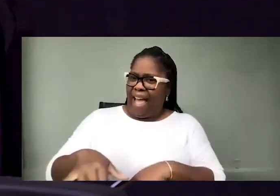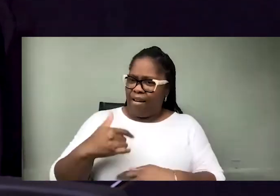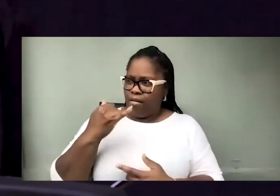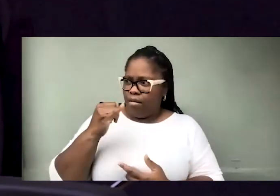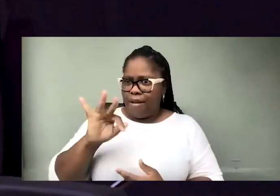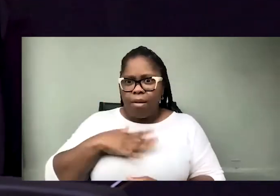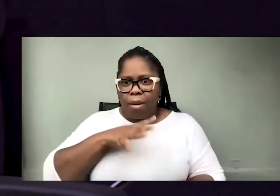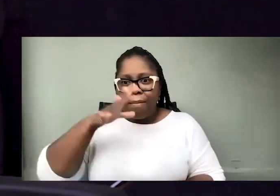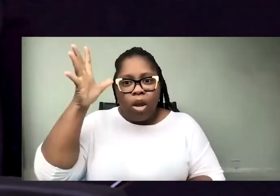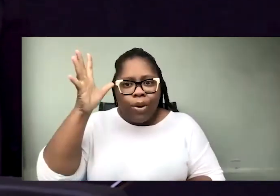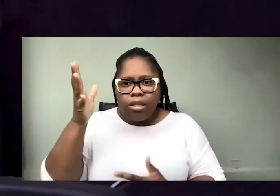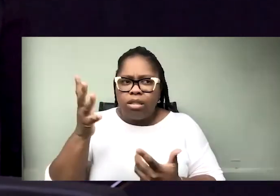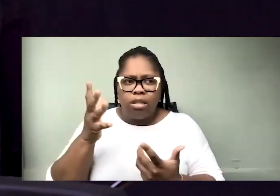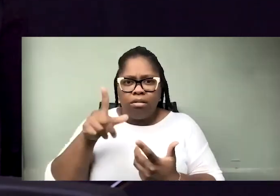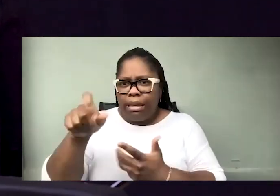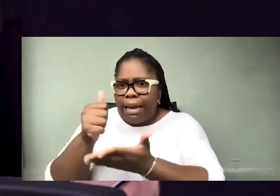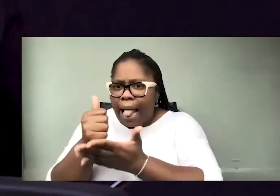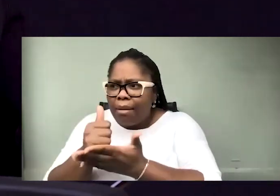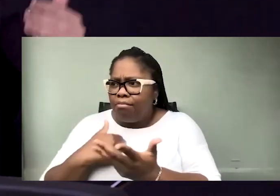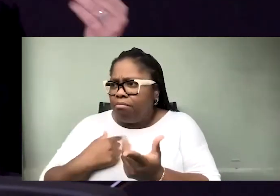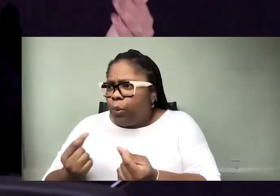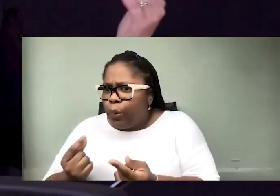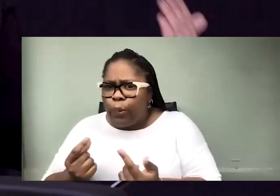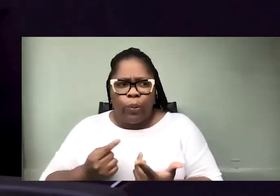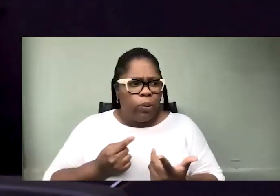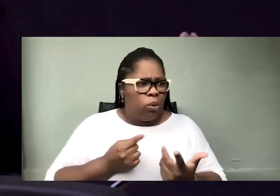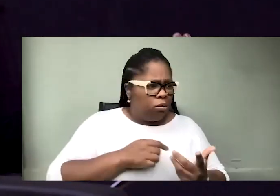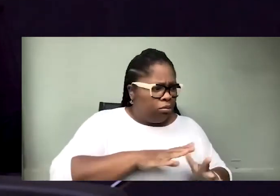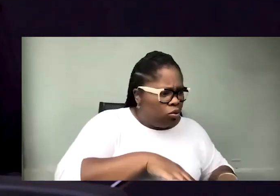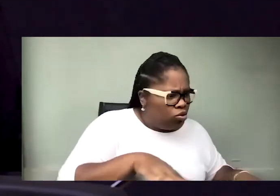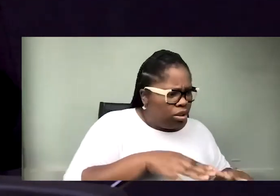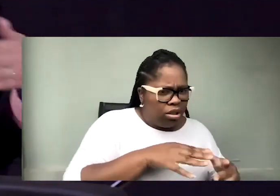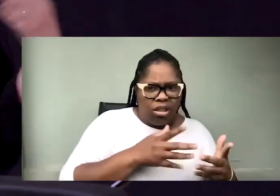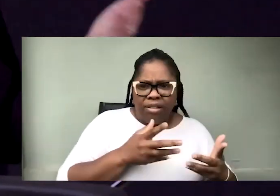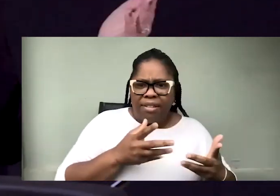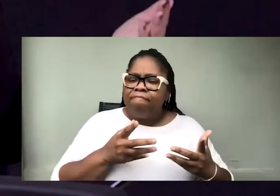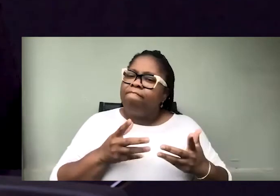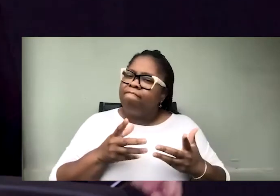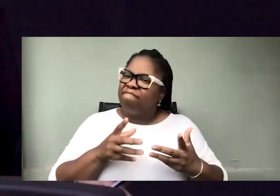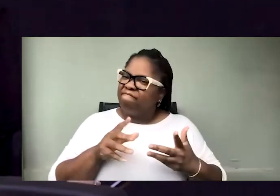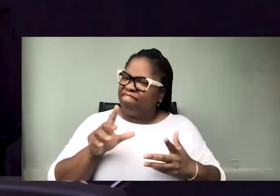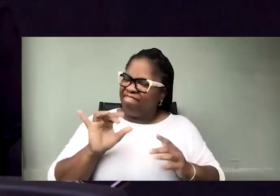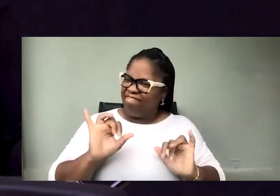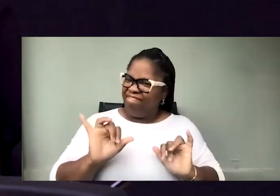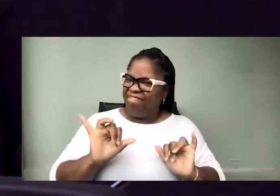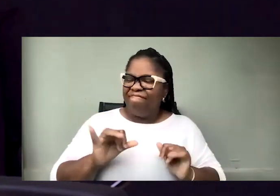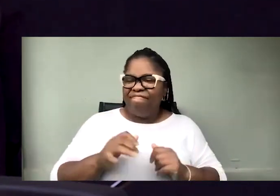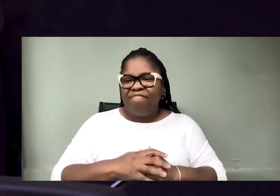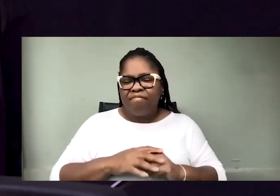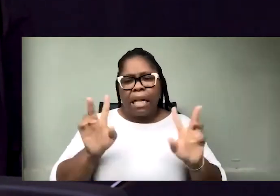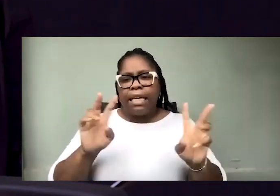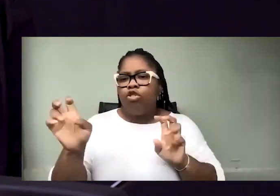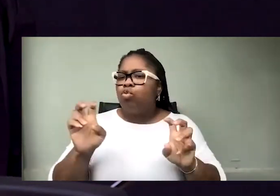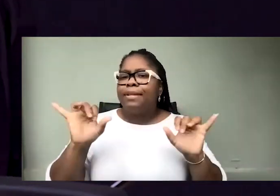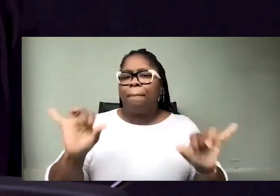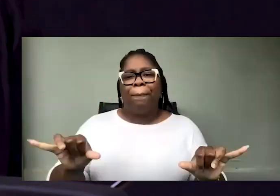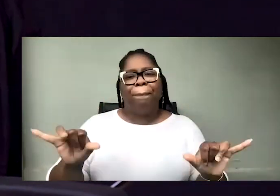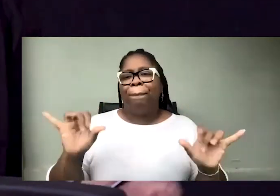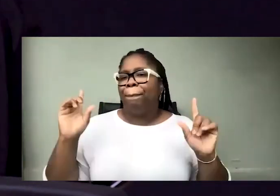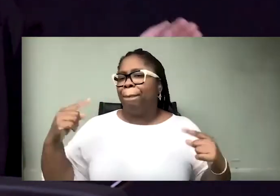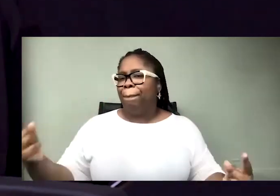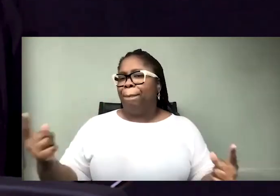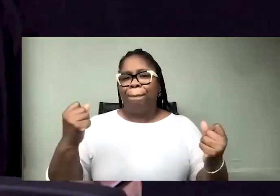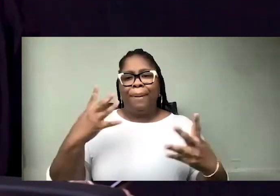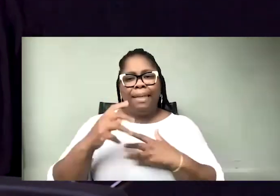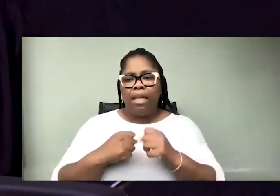some help. And so I think that the issues are still the same that we've seen for a number of years, but I think in a